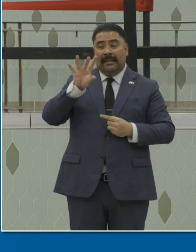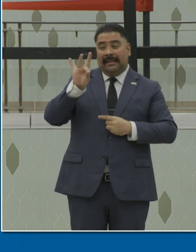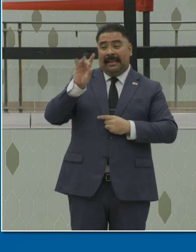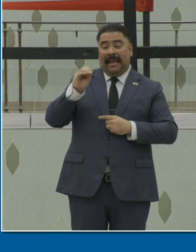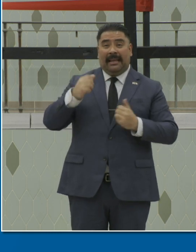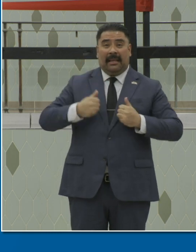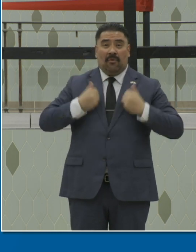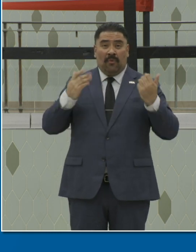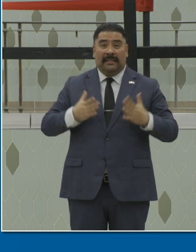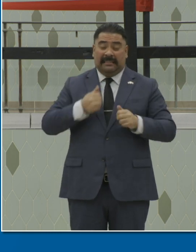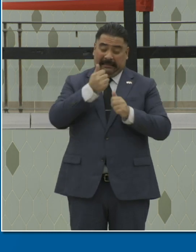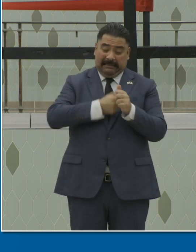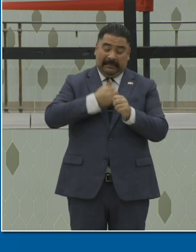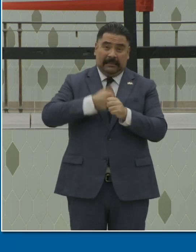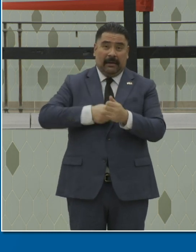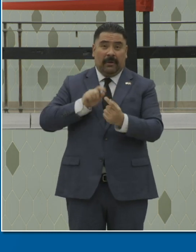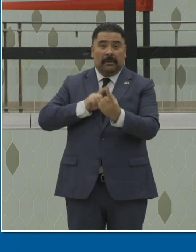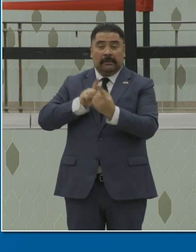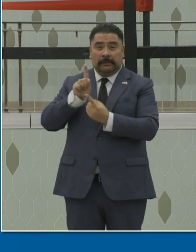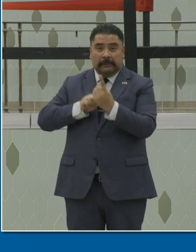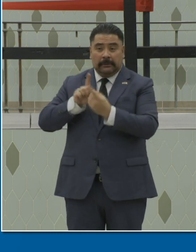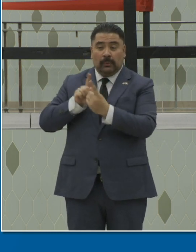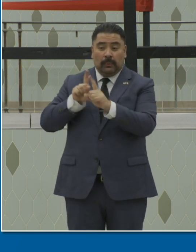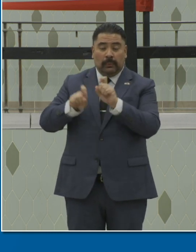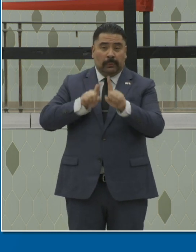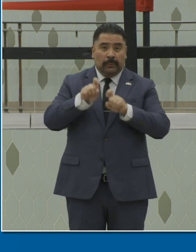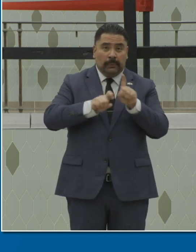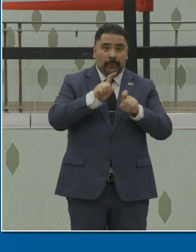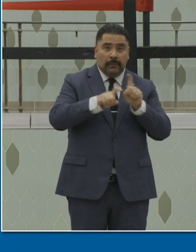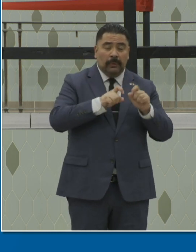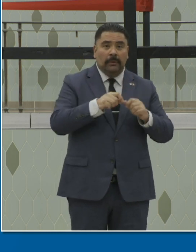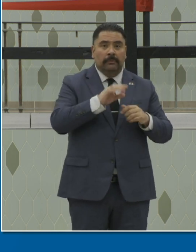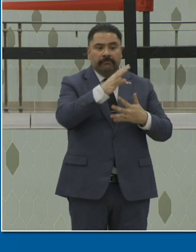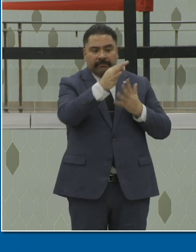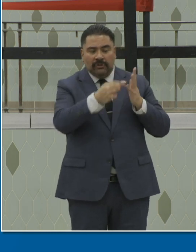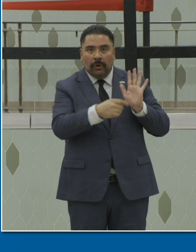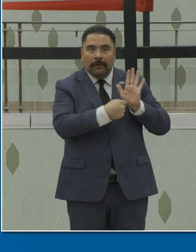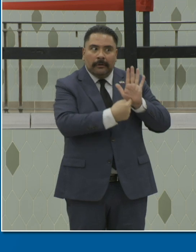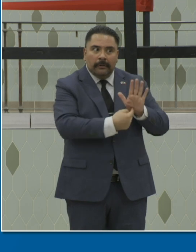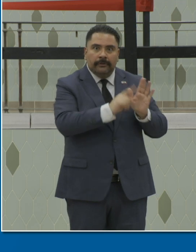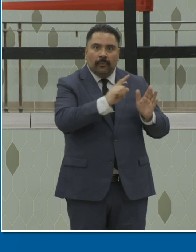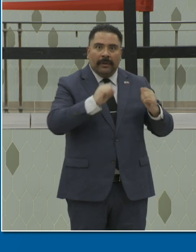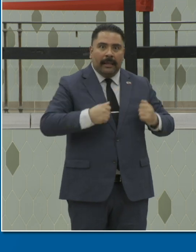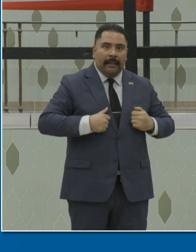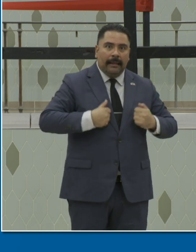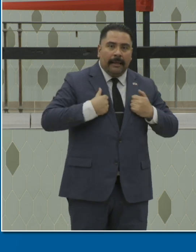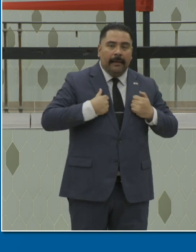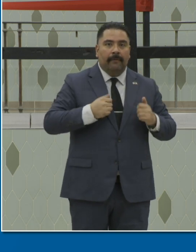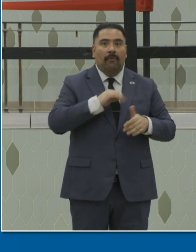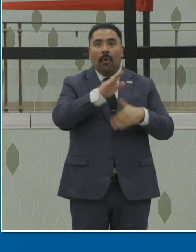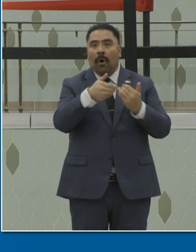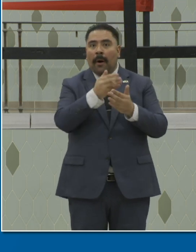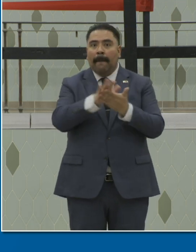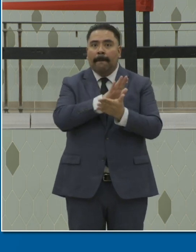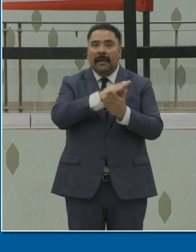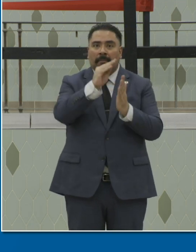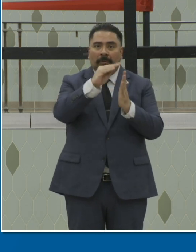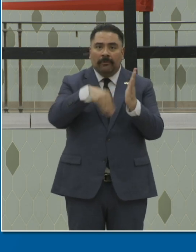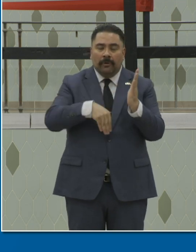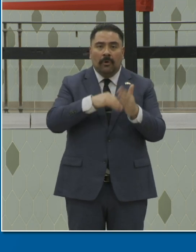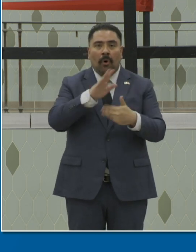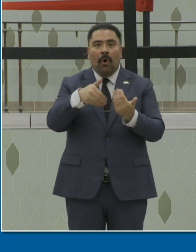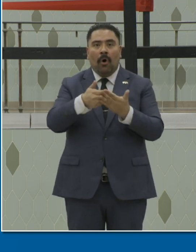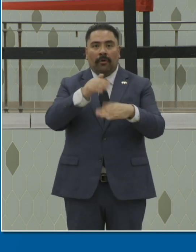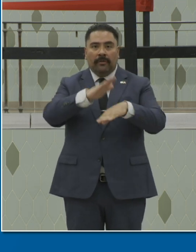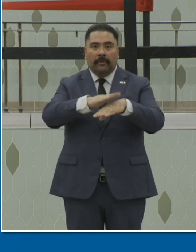residents going through choices of where they could live, all the paperwork, the notices,